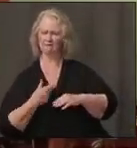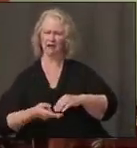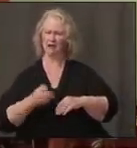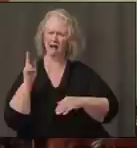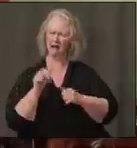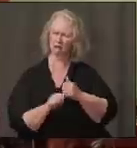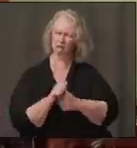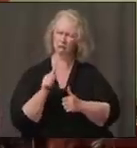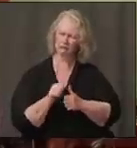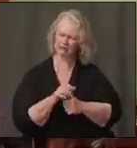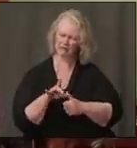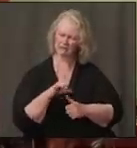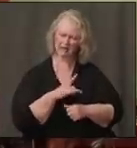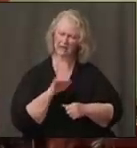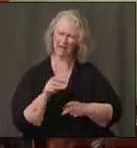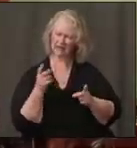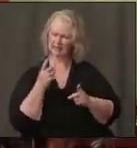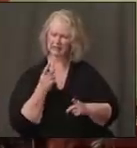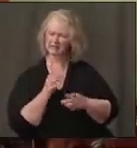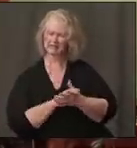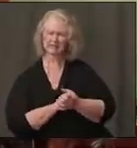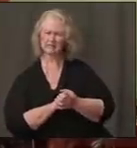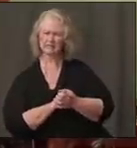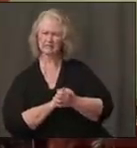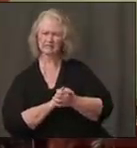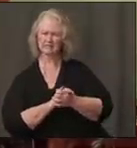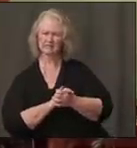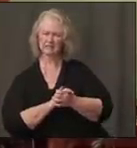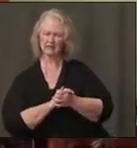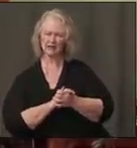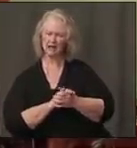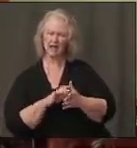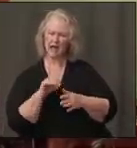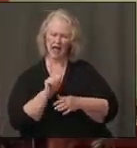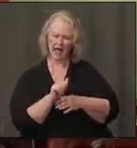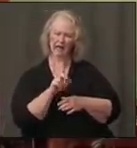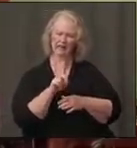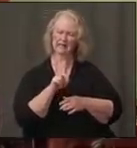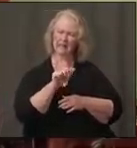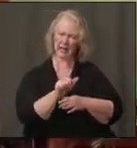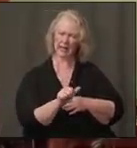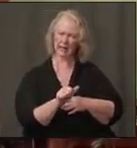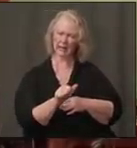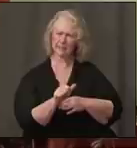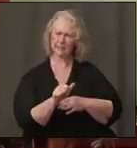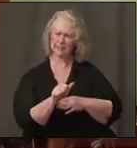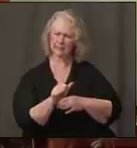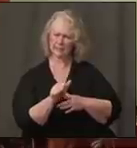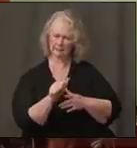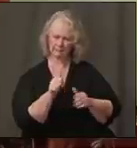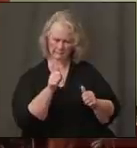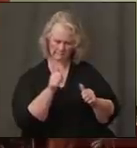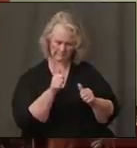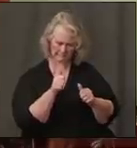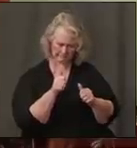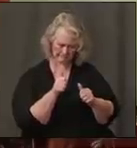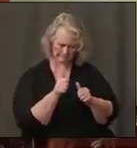of contracting the disease and unfortunately dying from the disease. The ADA was passed,